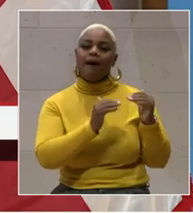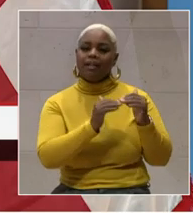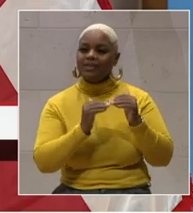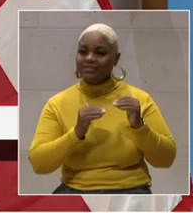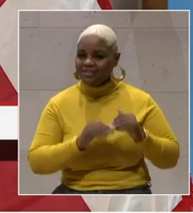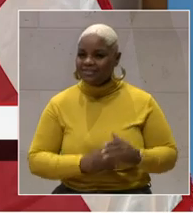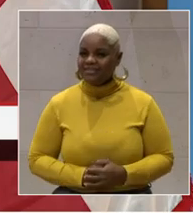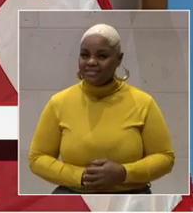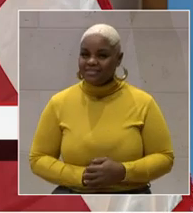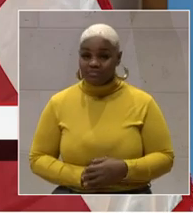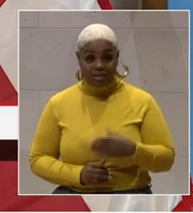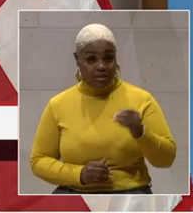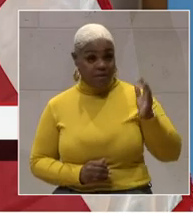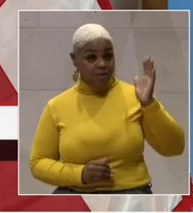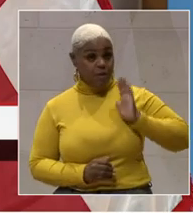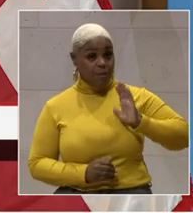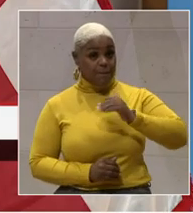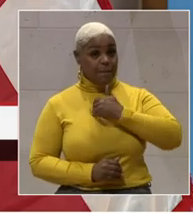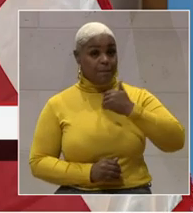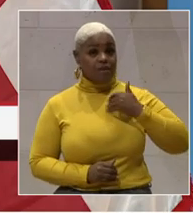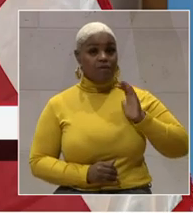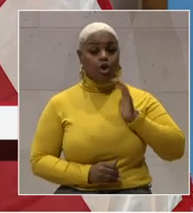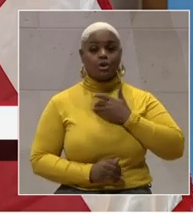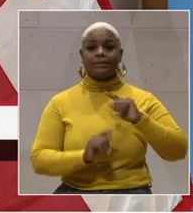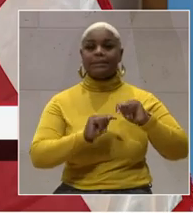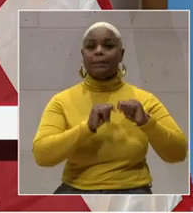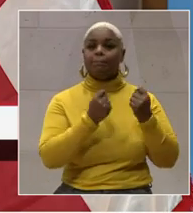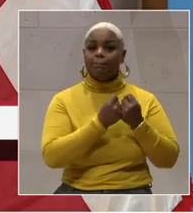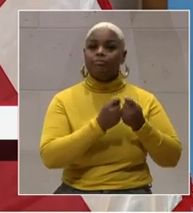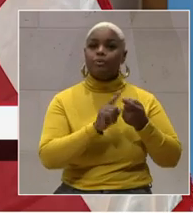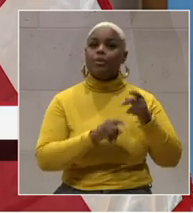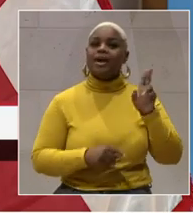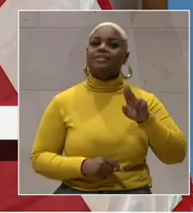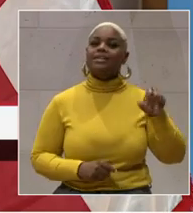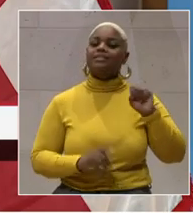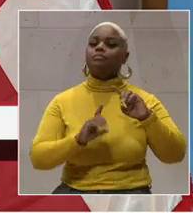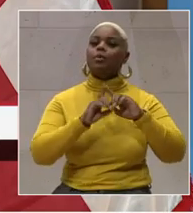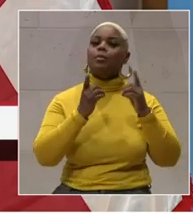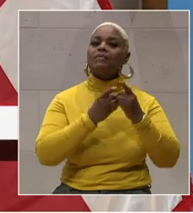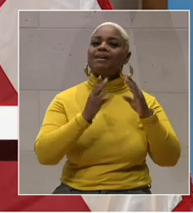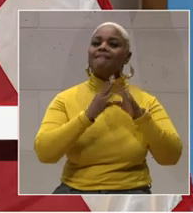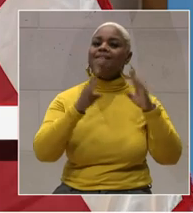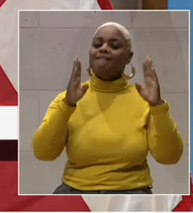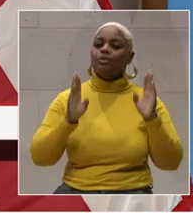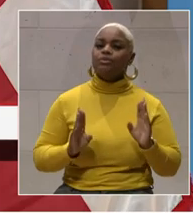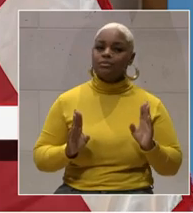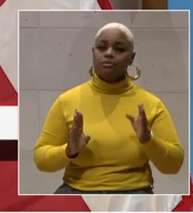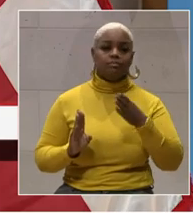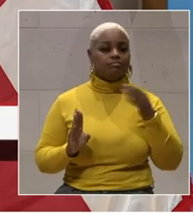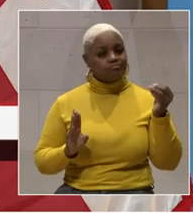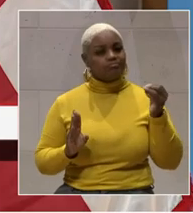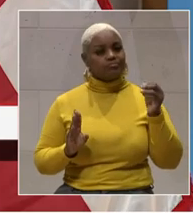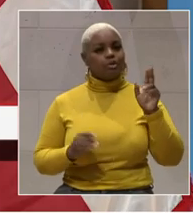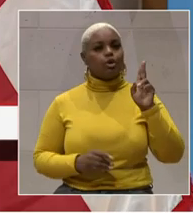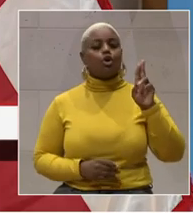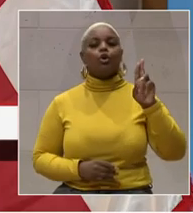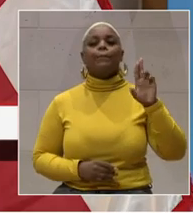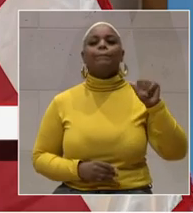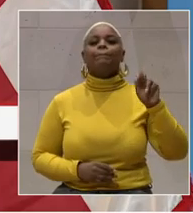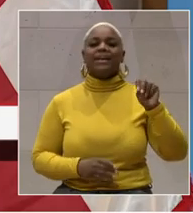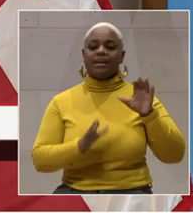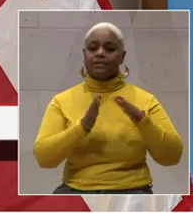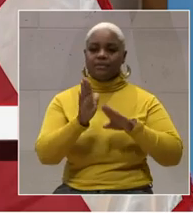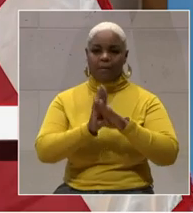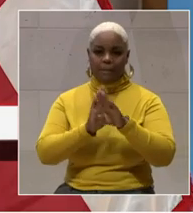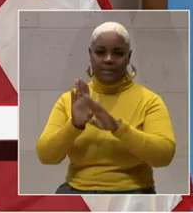former member of our team from the U.S. Department of Housing and Urban Development. But I will